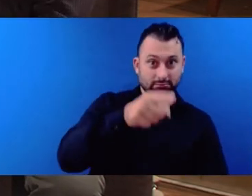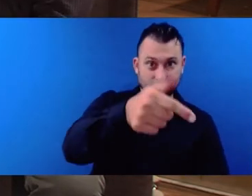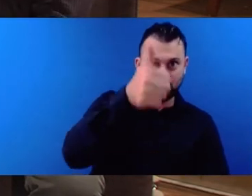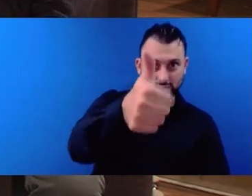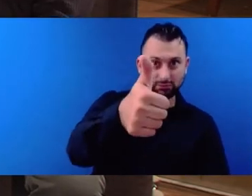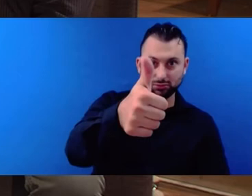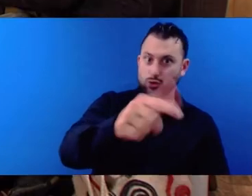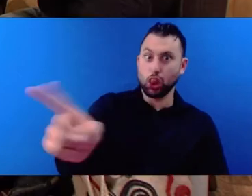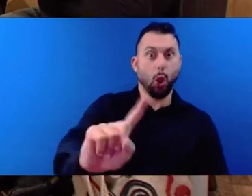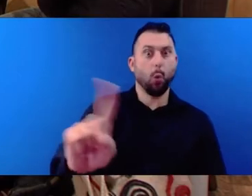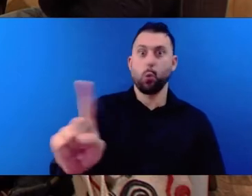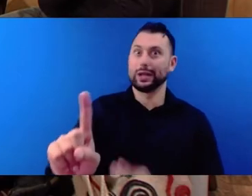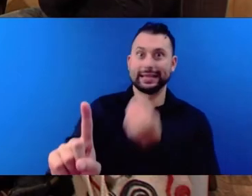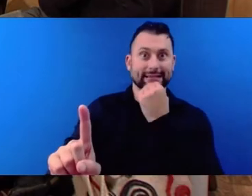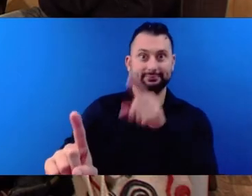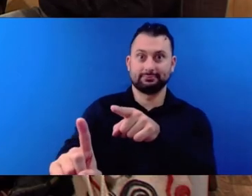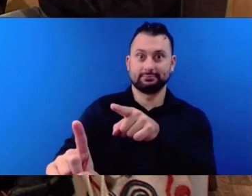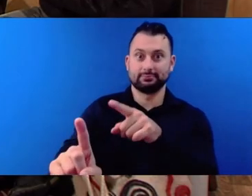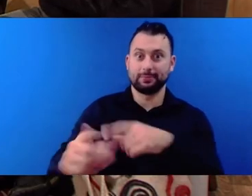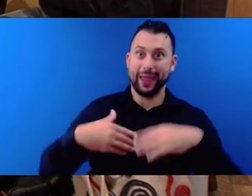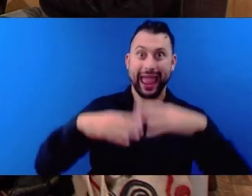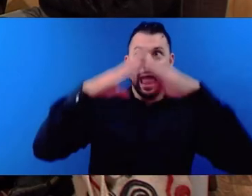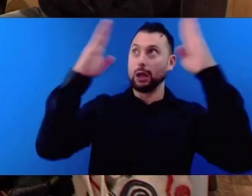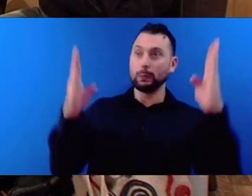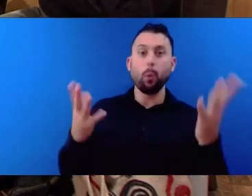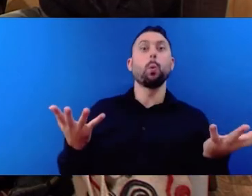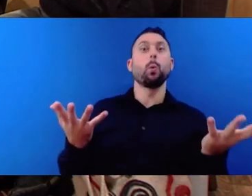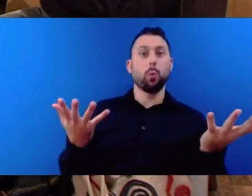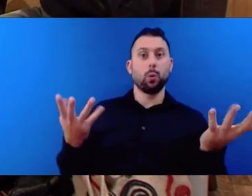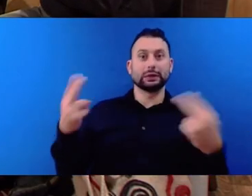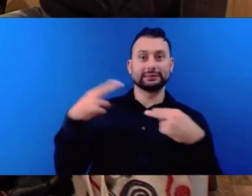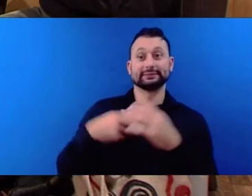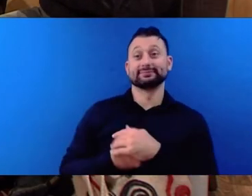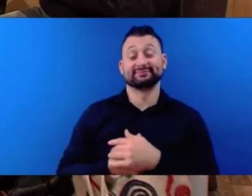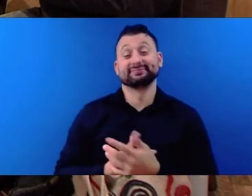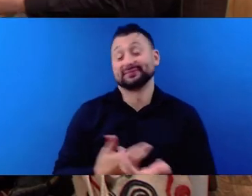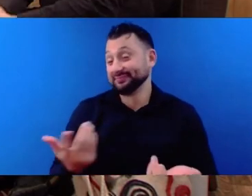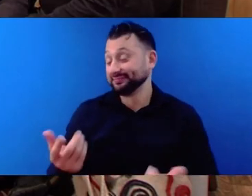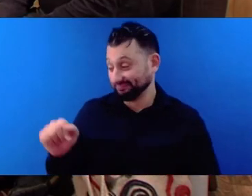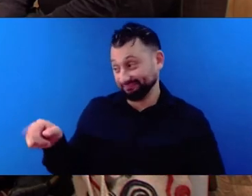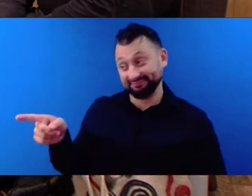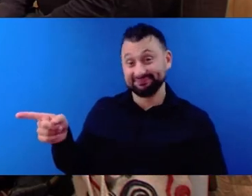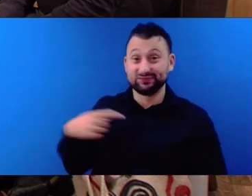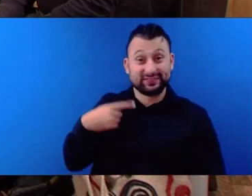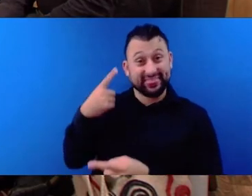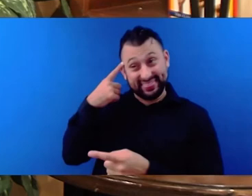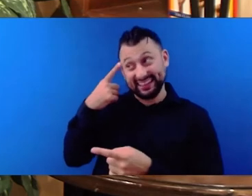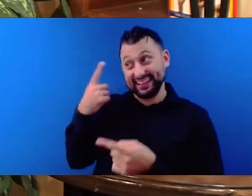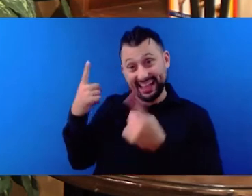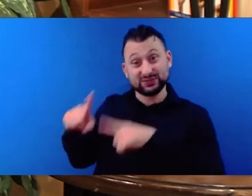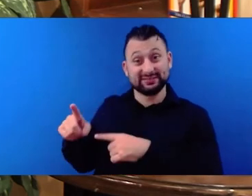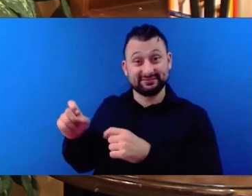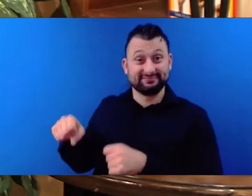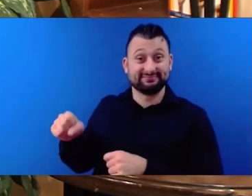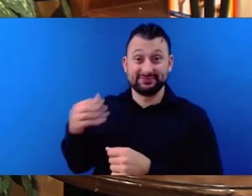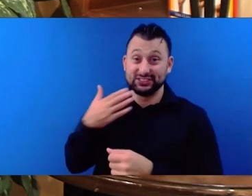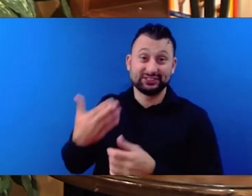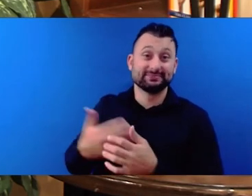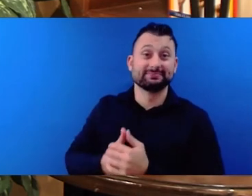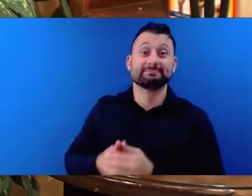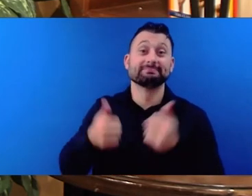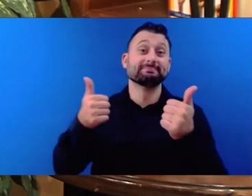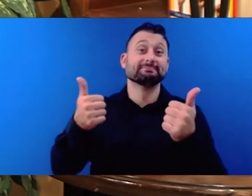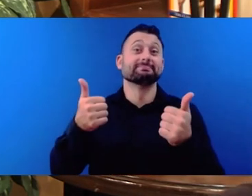further questions. Thank you so much, Dr. Kempa, for coming and speaking with us today about diabetes. Yeah.